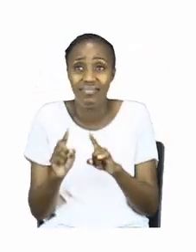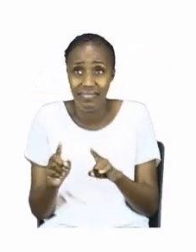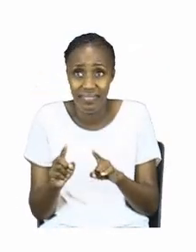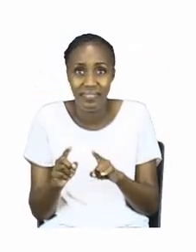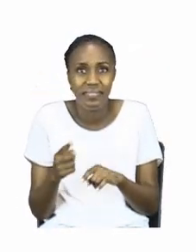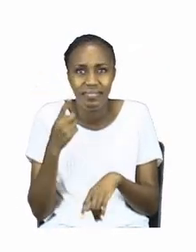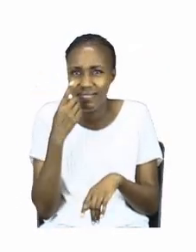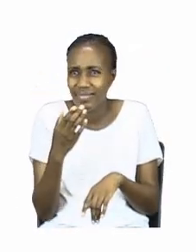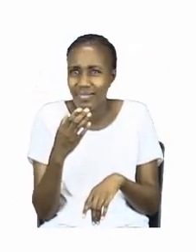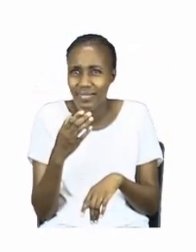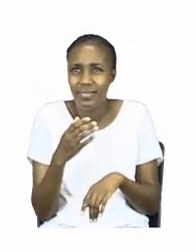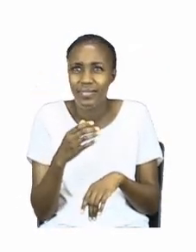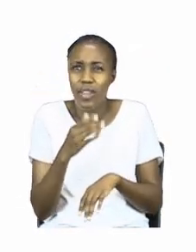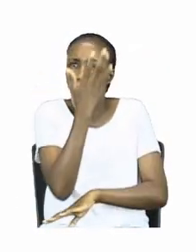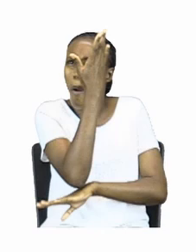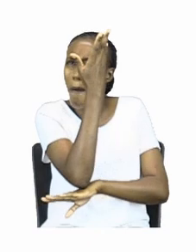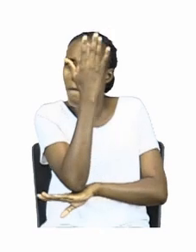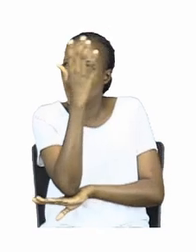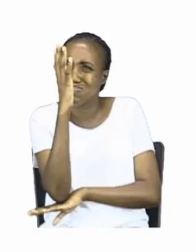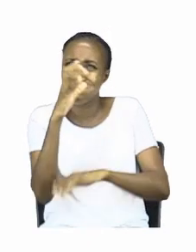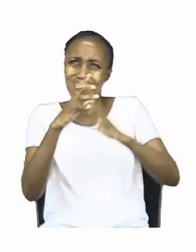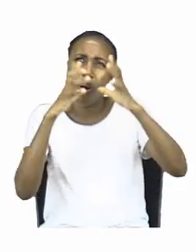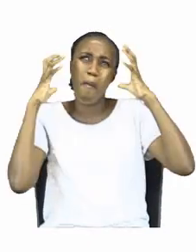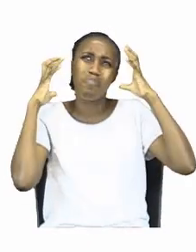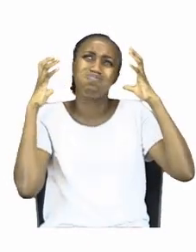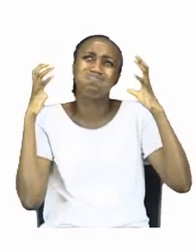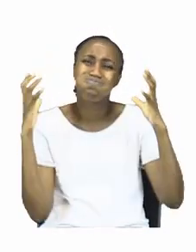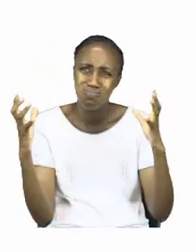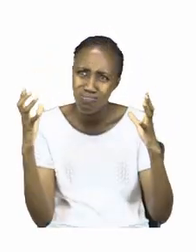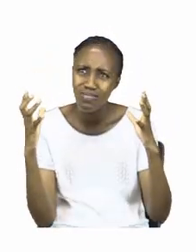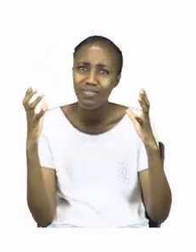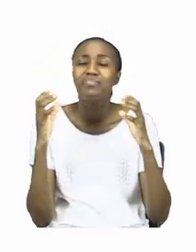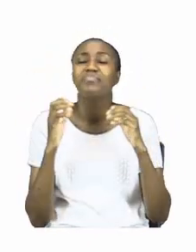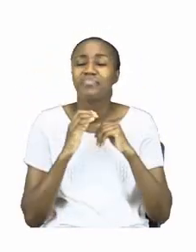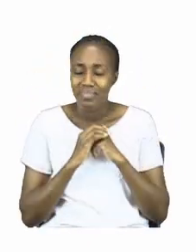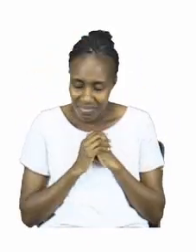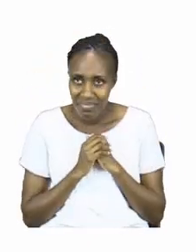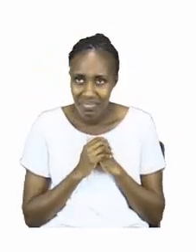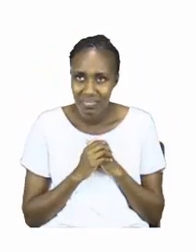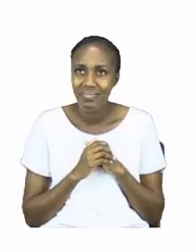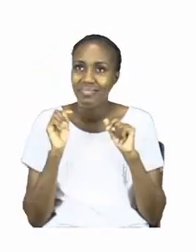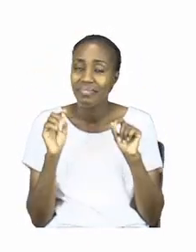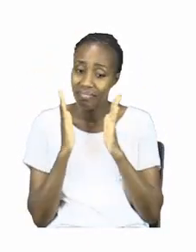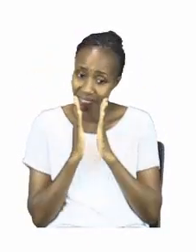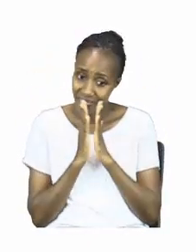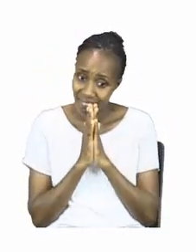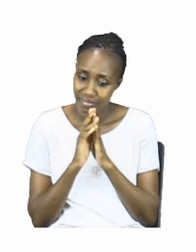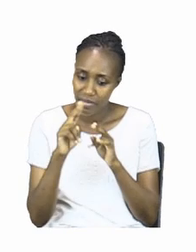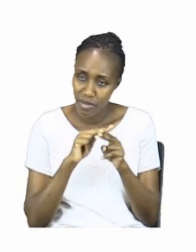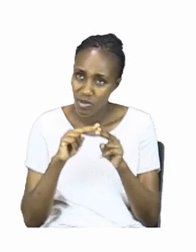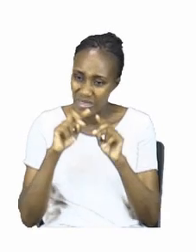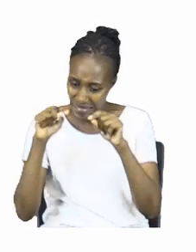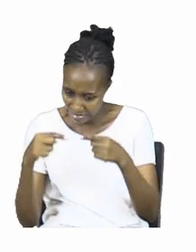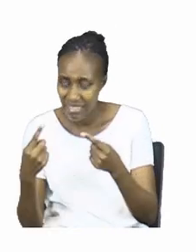a big tree. Now you must make a collage using